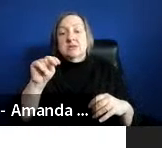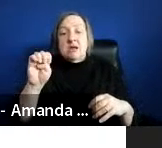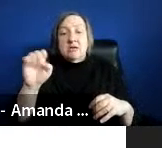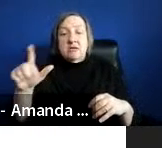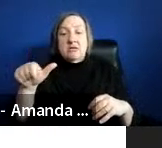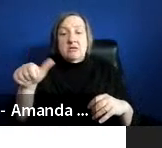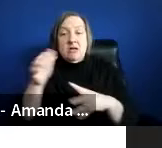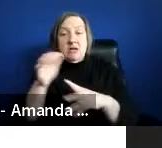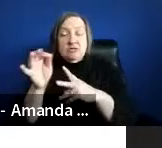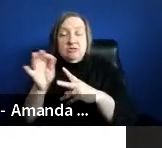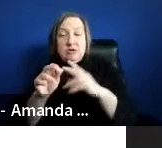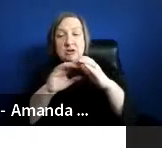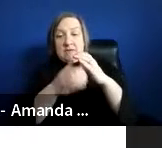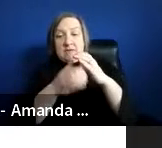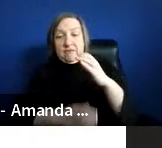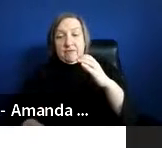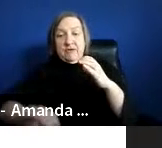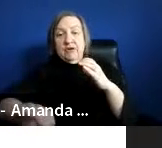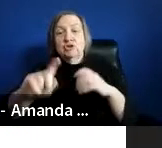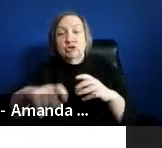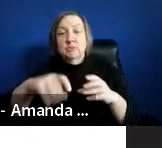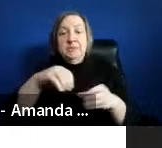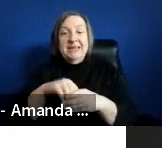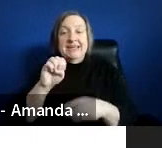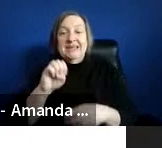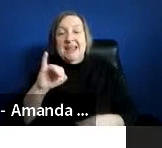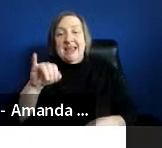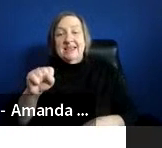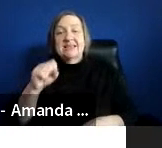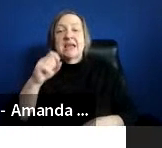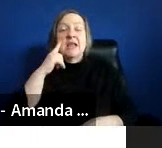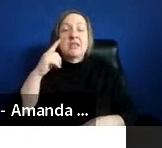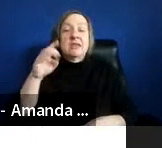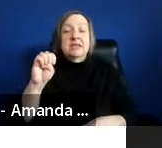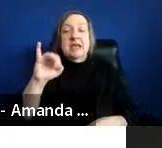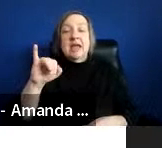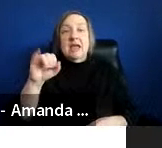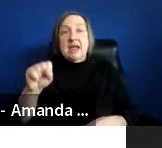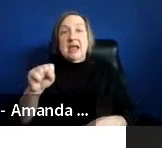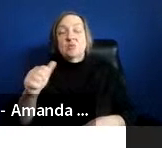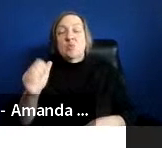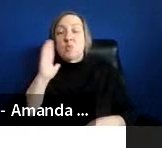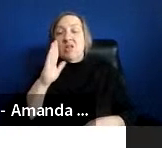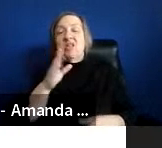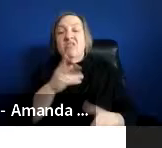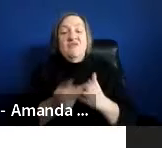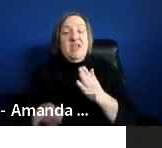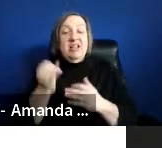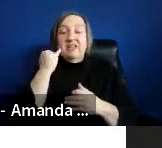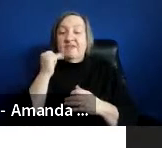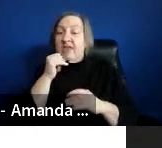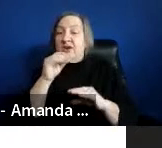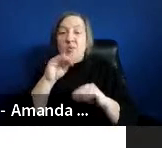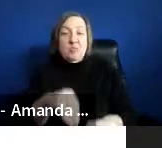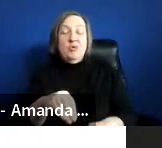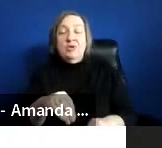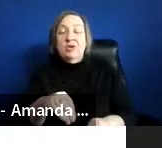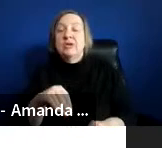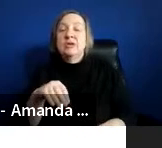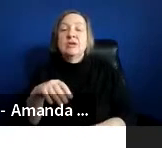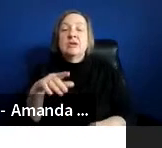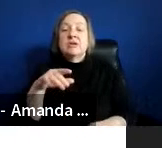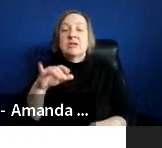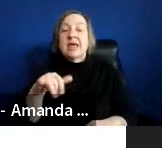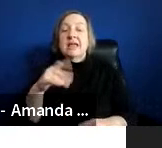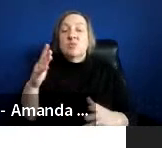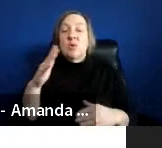the EIS. I think the EIS will fail if they do not put that alternative in. They're being built. The ones being built